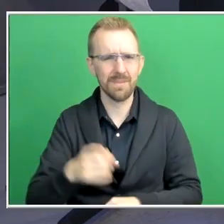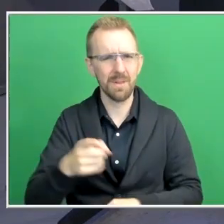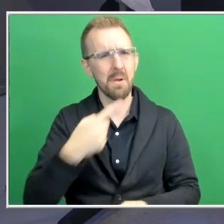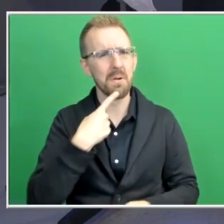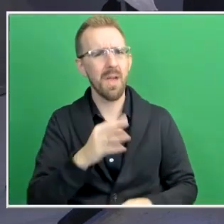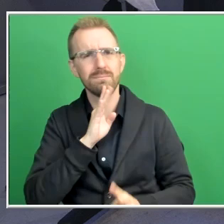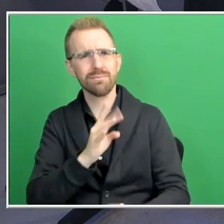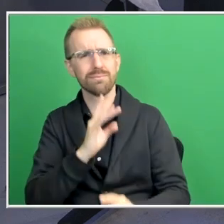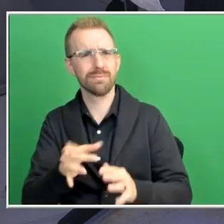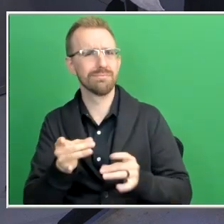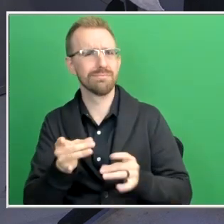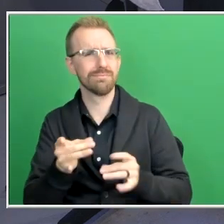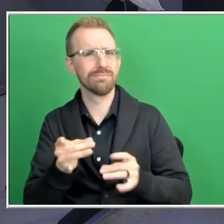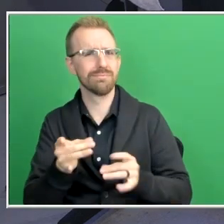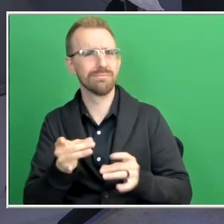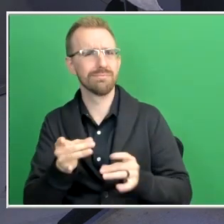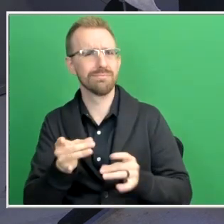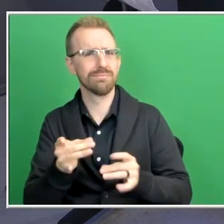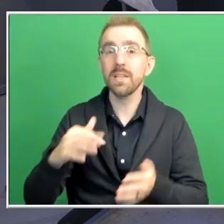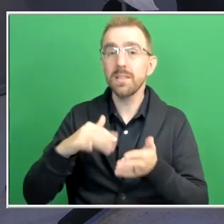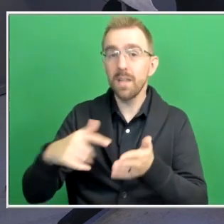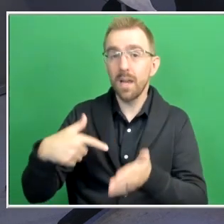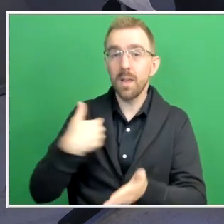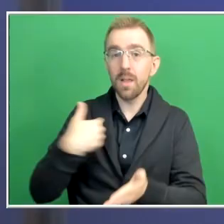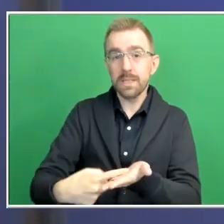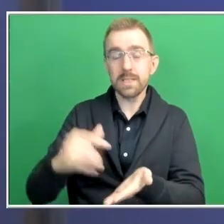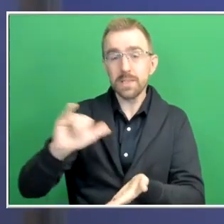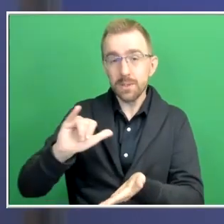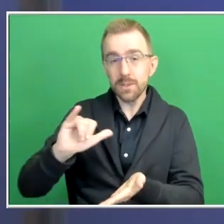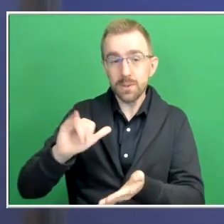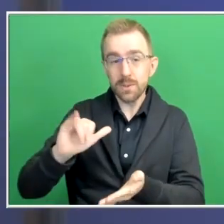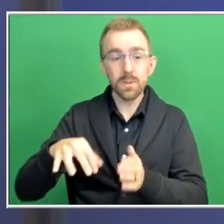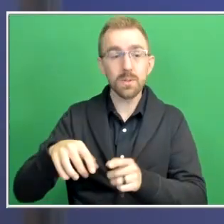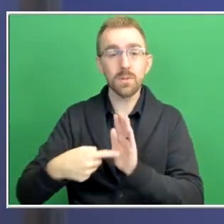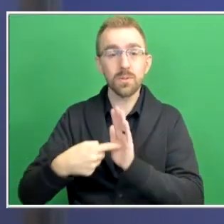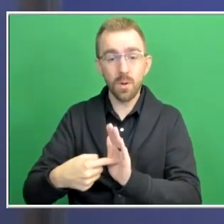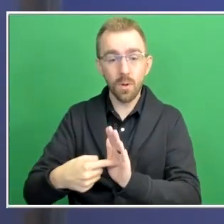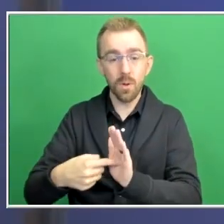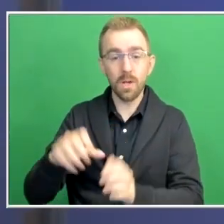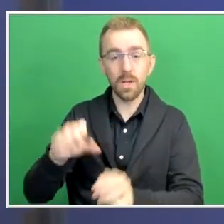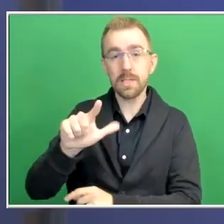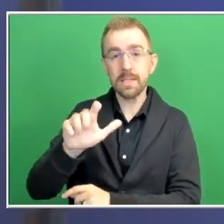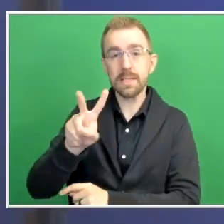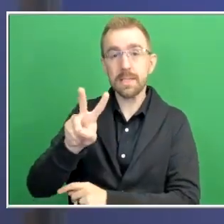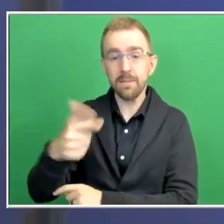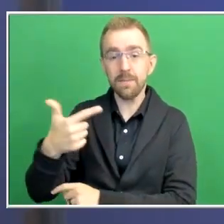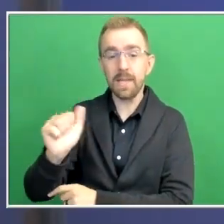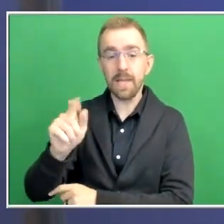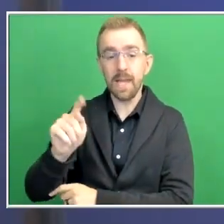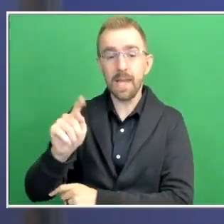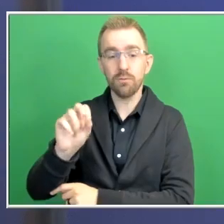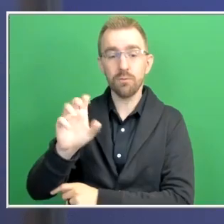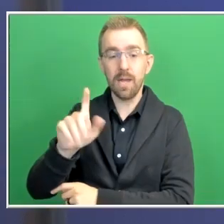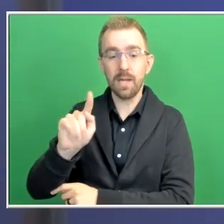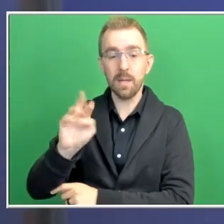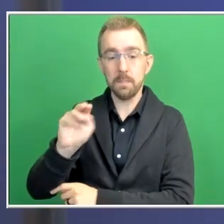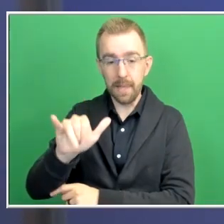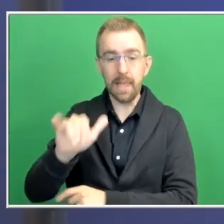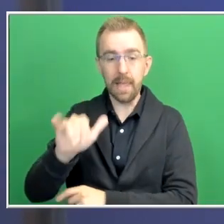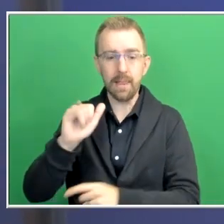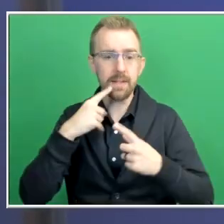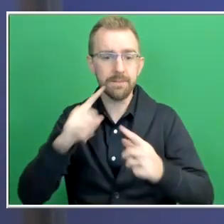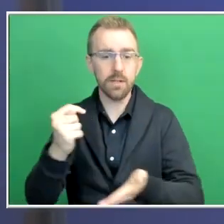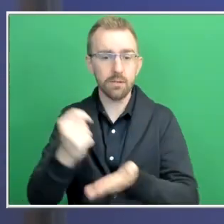normal stuff. And you know, the study we're discussing also shows that a sleeve gastrectomy is a very effective treatment for diabetes, not quite as effective as what we see with some